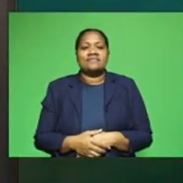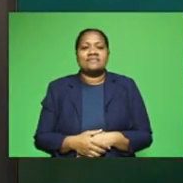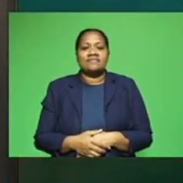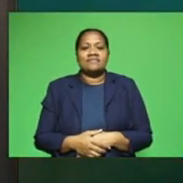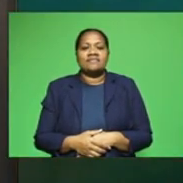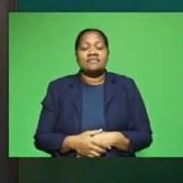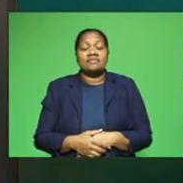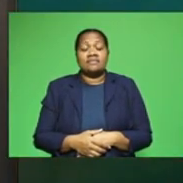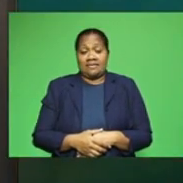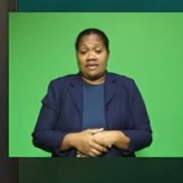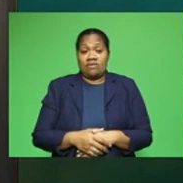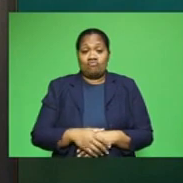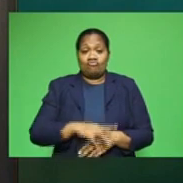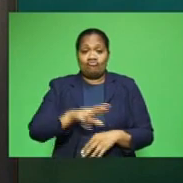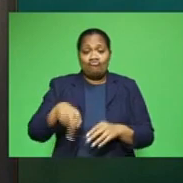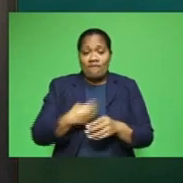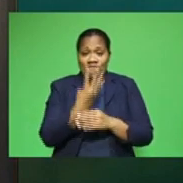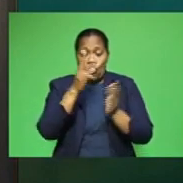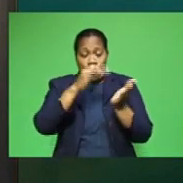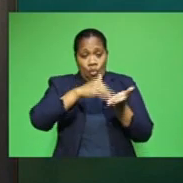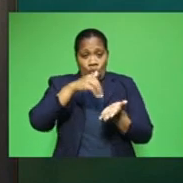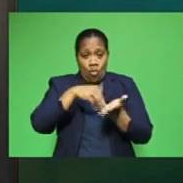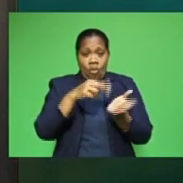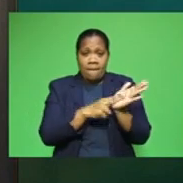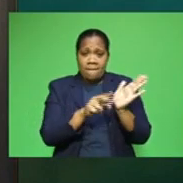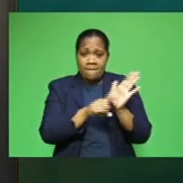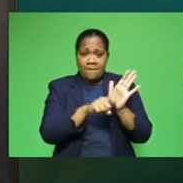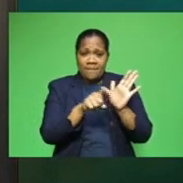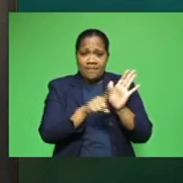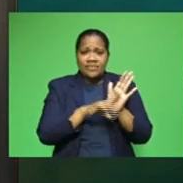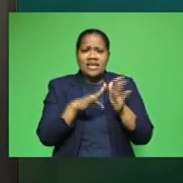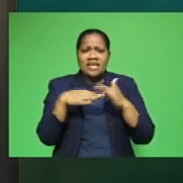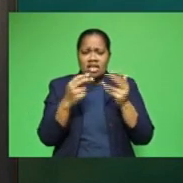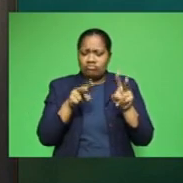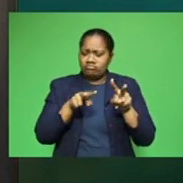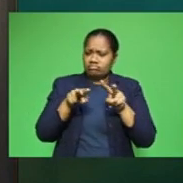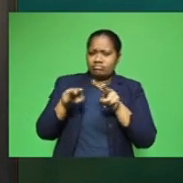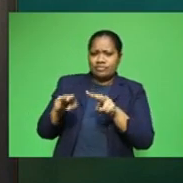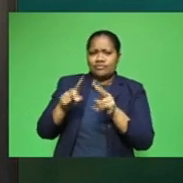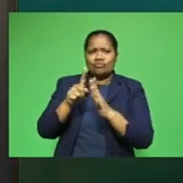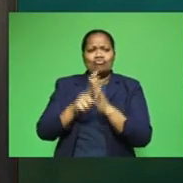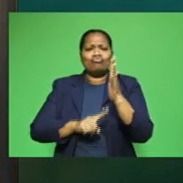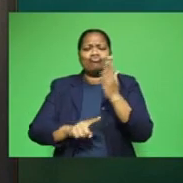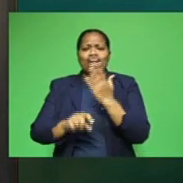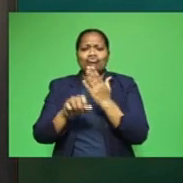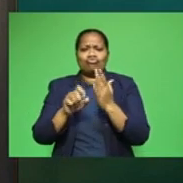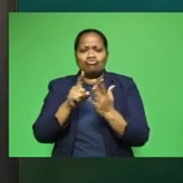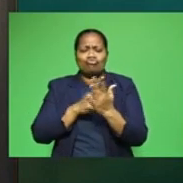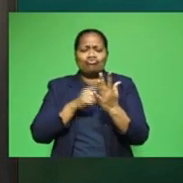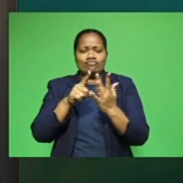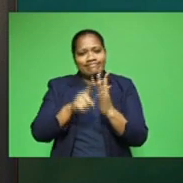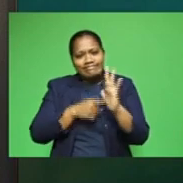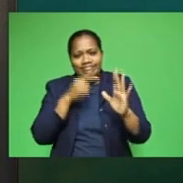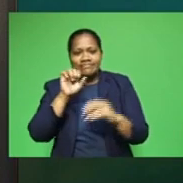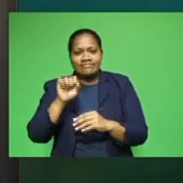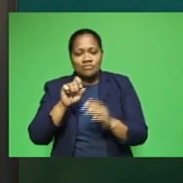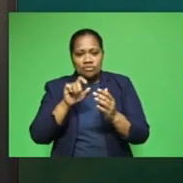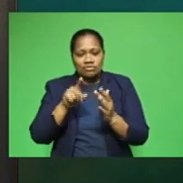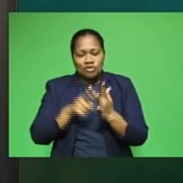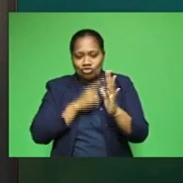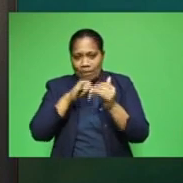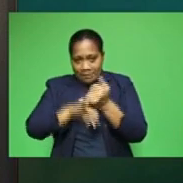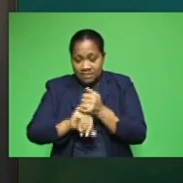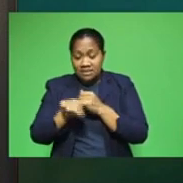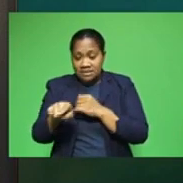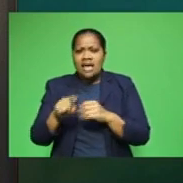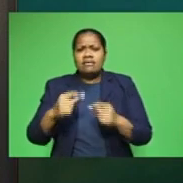As round 4 of NRL gets underway tonight, we take a look back at James Tedesco's try for the Sydney Roosters against the Rabbitohs last Friday.